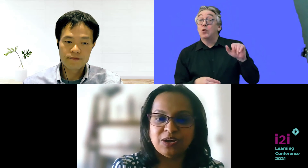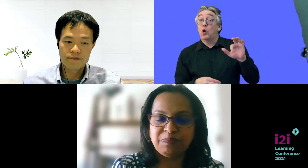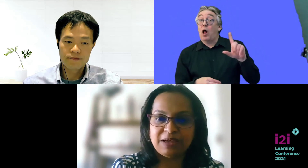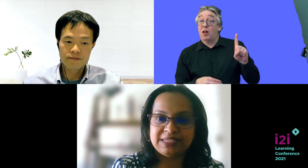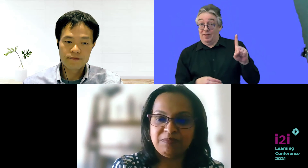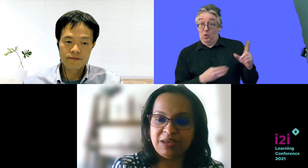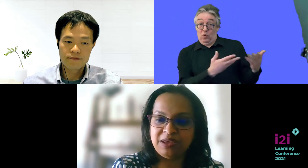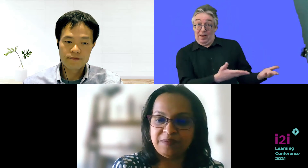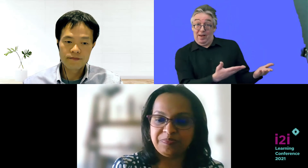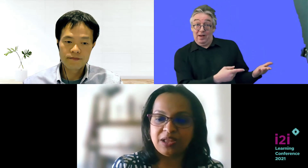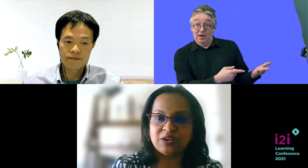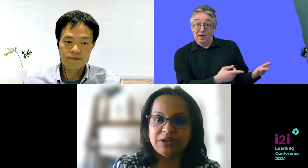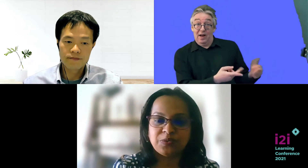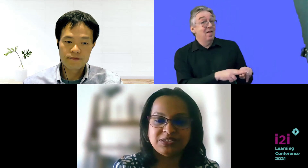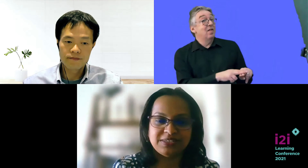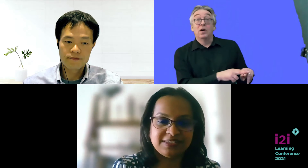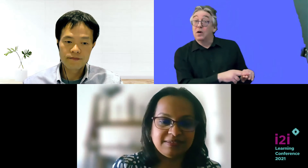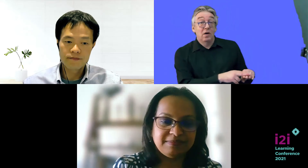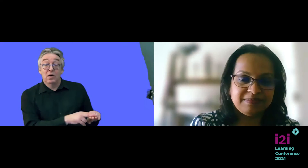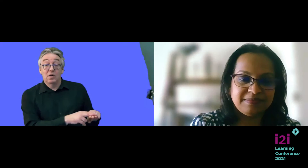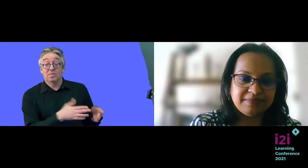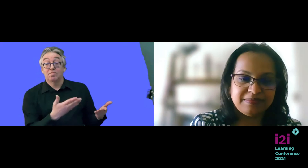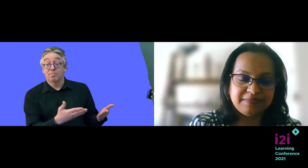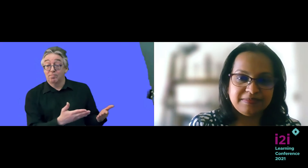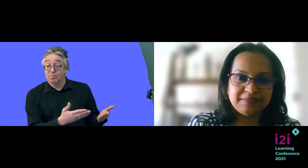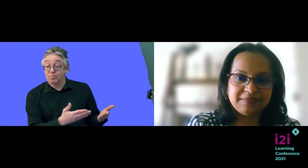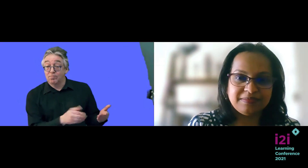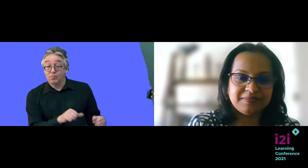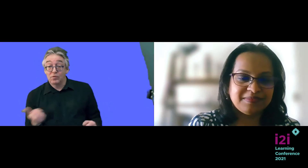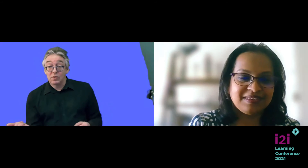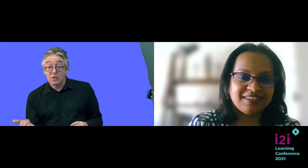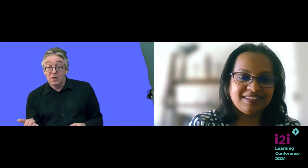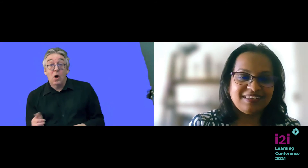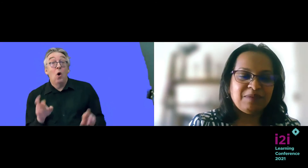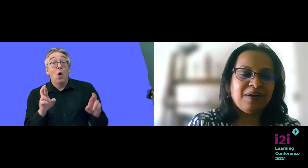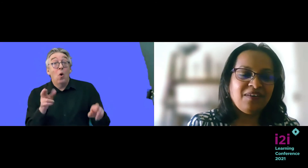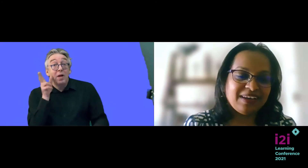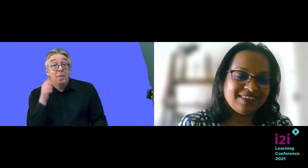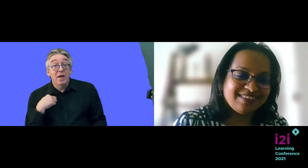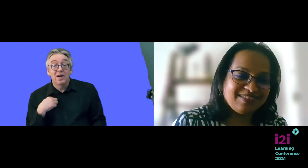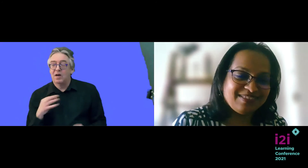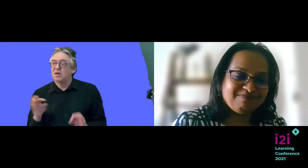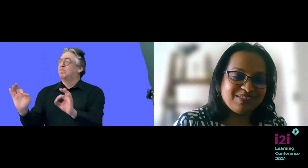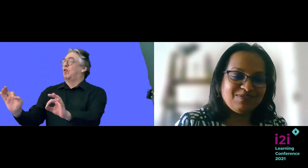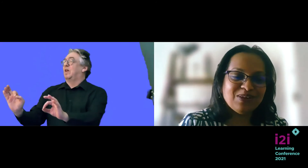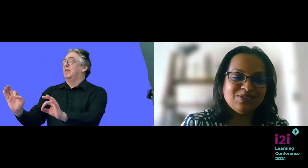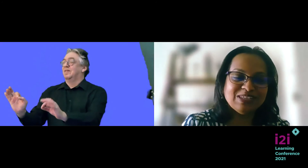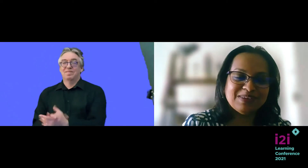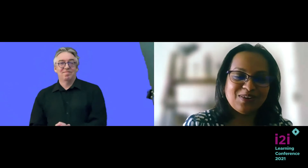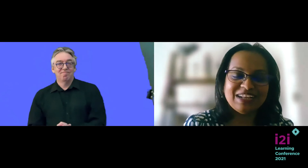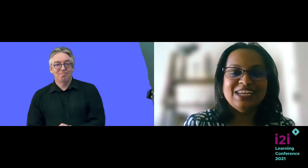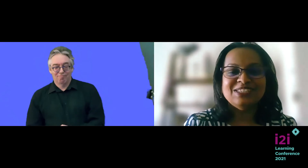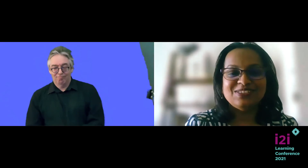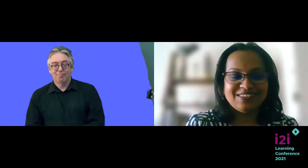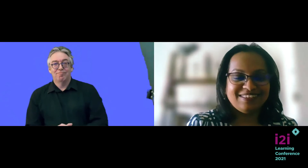Because if not, perhaps then maybe I'll go to questions. Thank you. I hope you are able to get me. Perfect. The floor Wonderful. is yours,